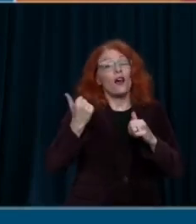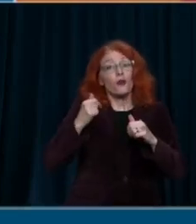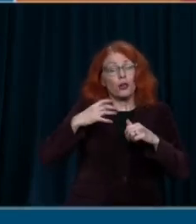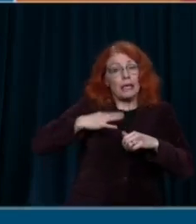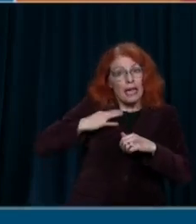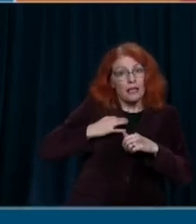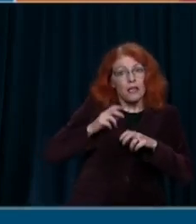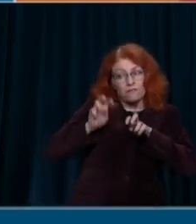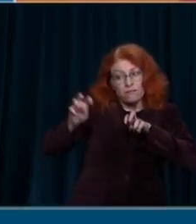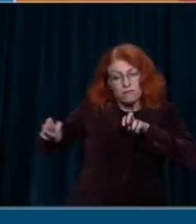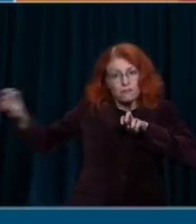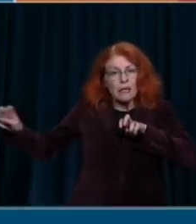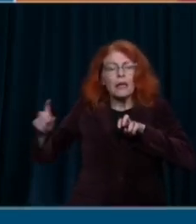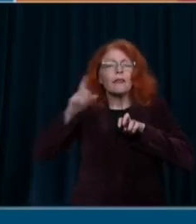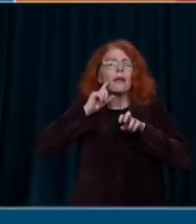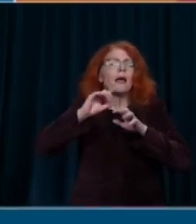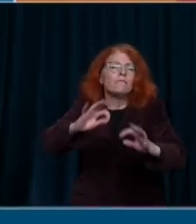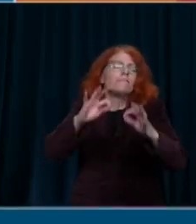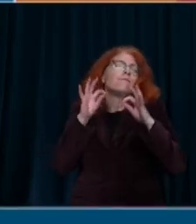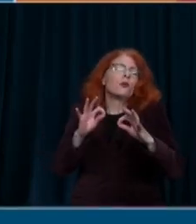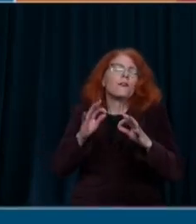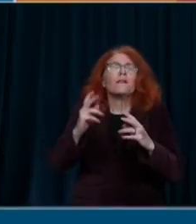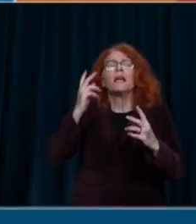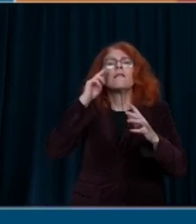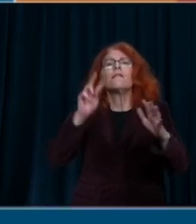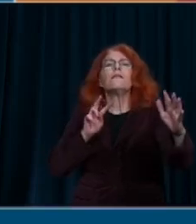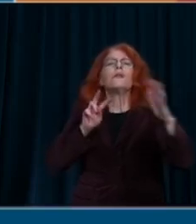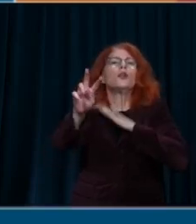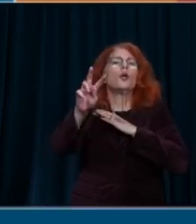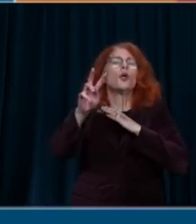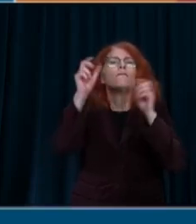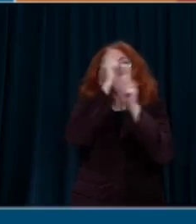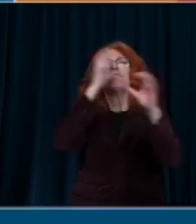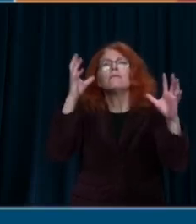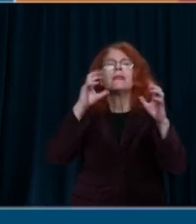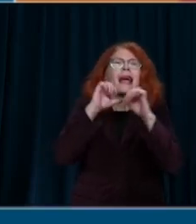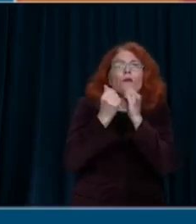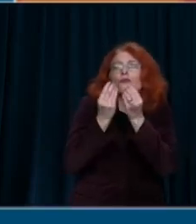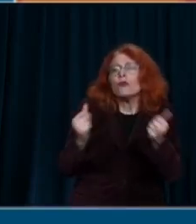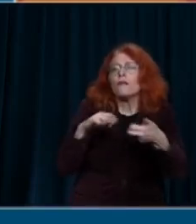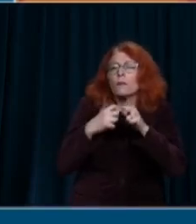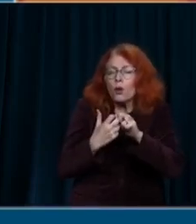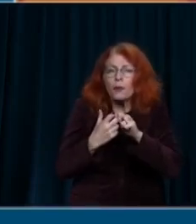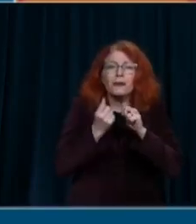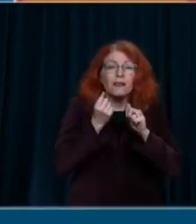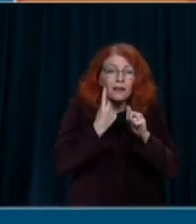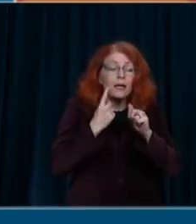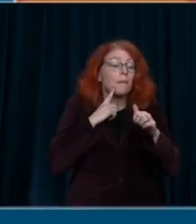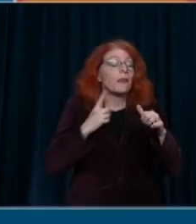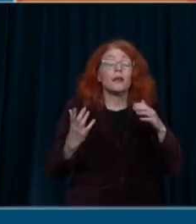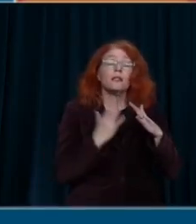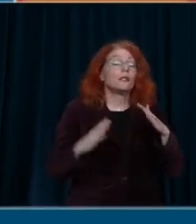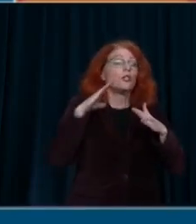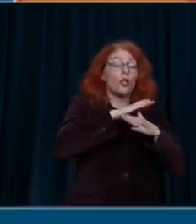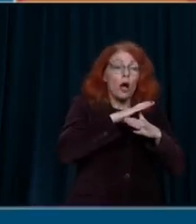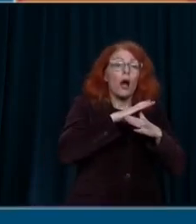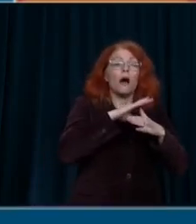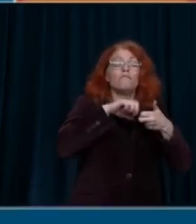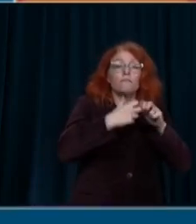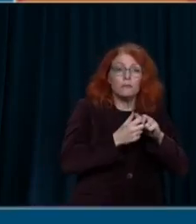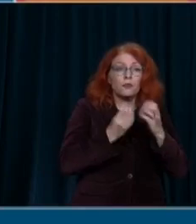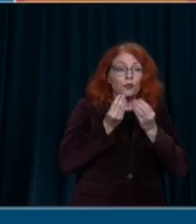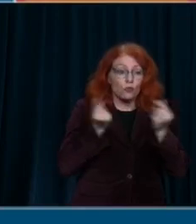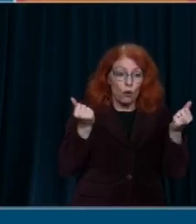about idealistic views about what they think they can do to solve those problems. But really the number one issue that we can do to